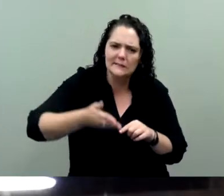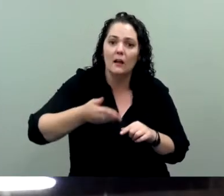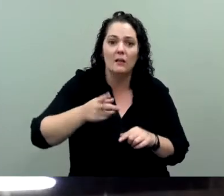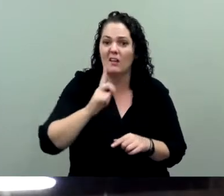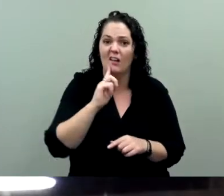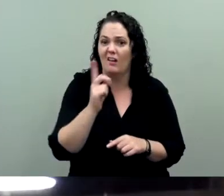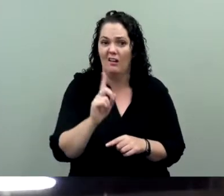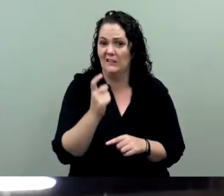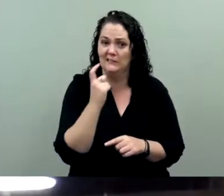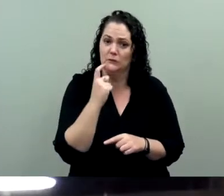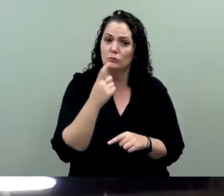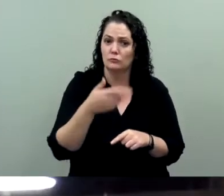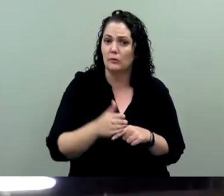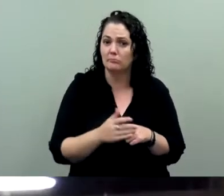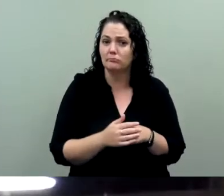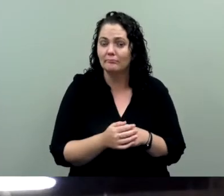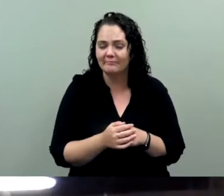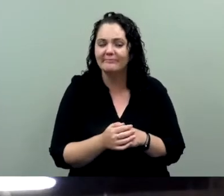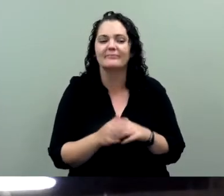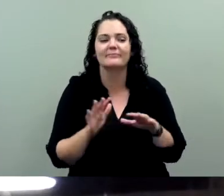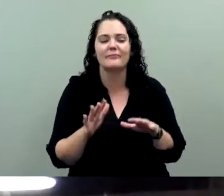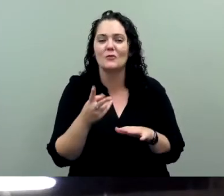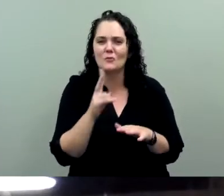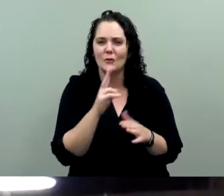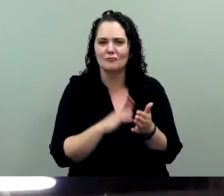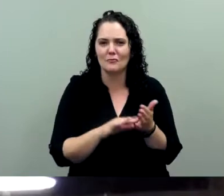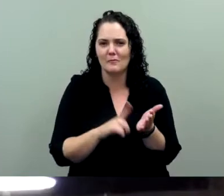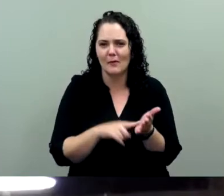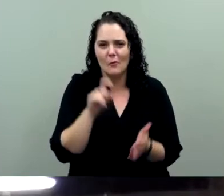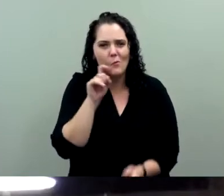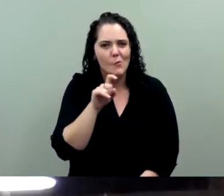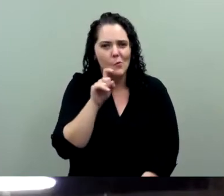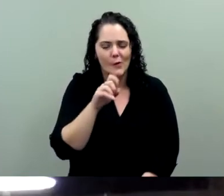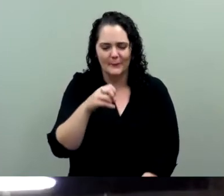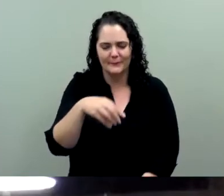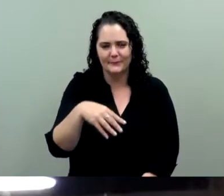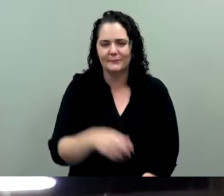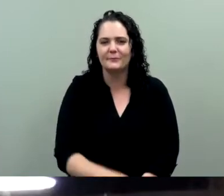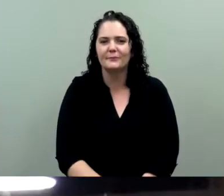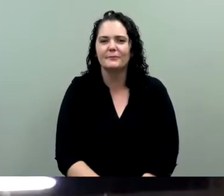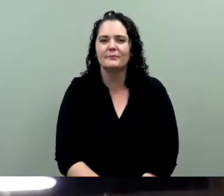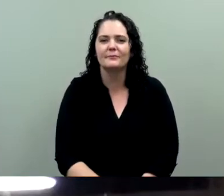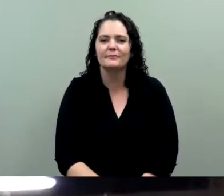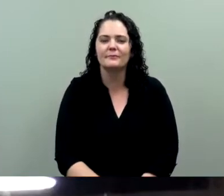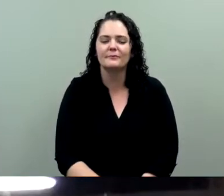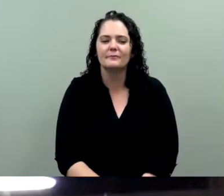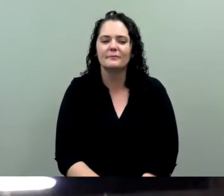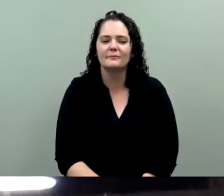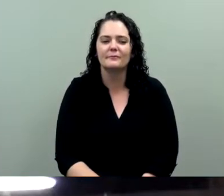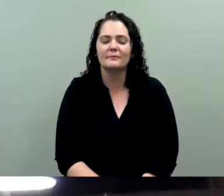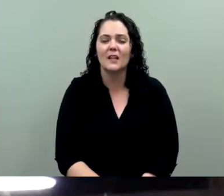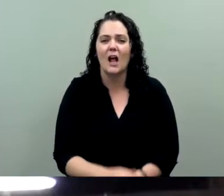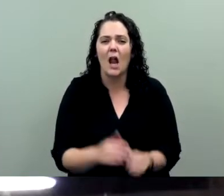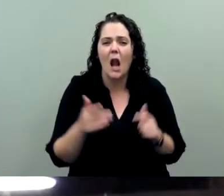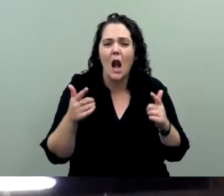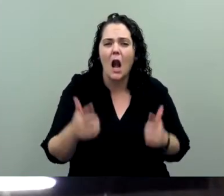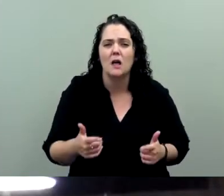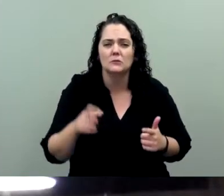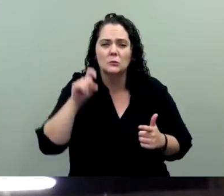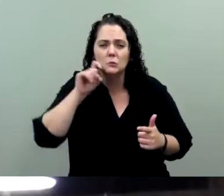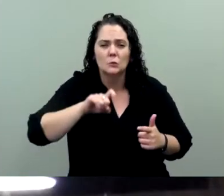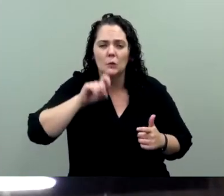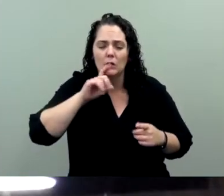to add about 200 mils of water. You don't need a great deal of water. You don't have to